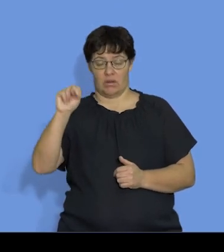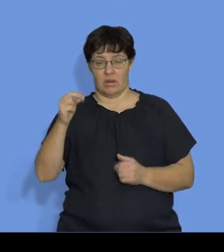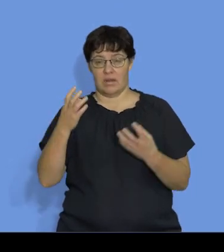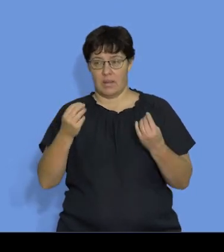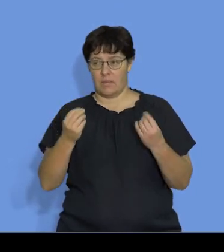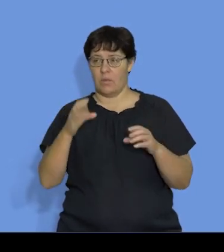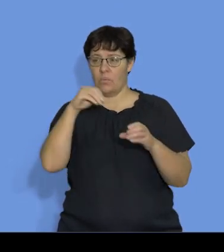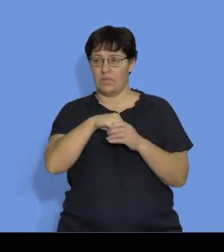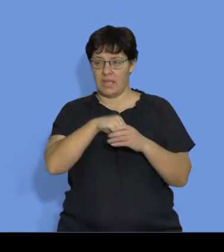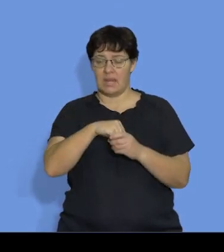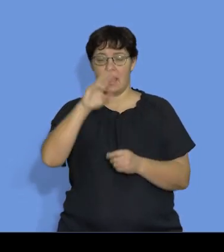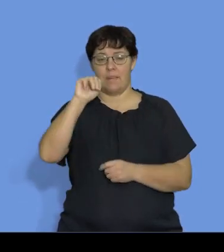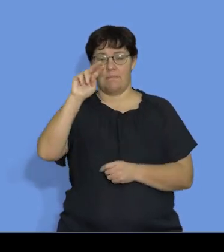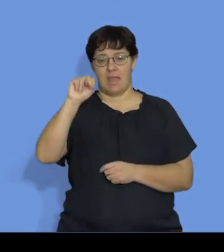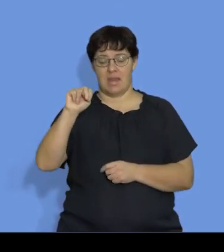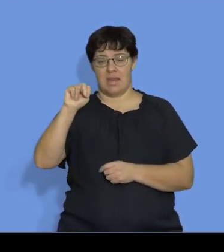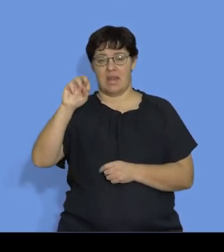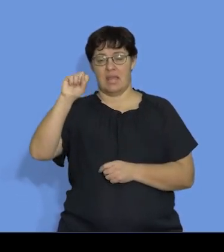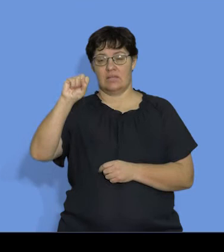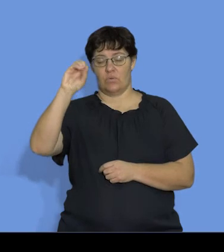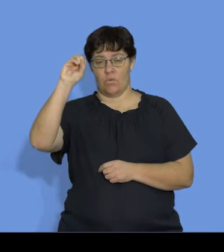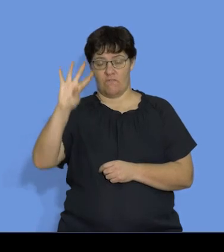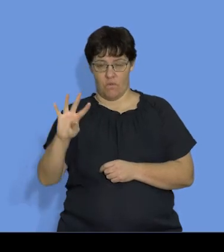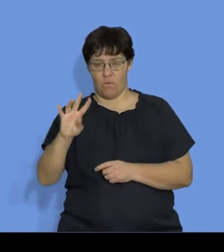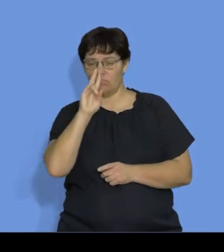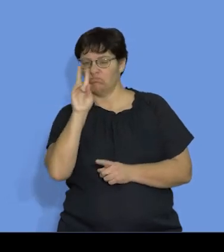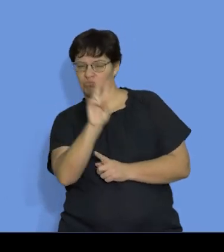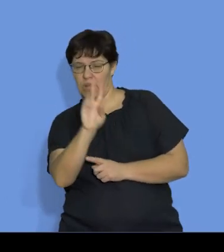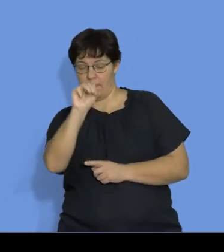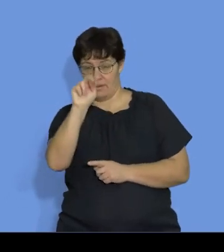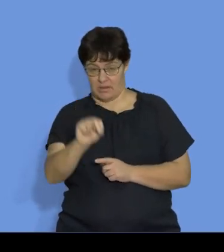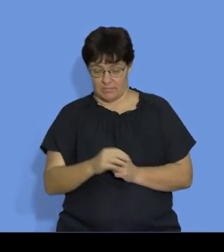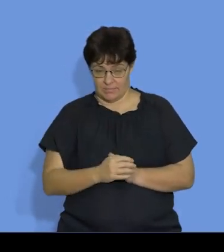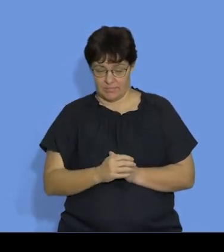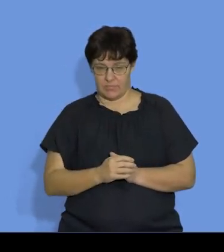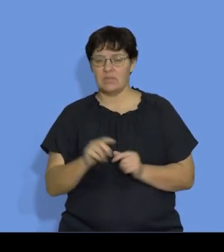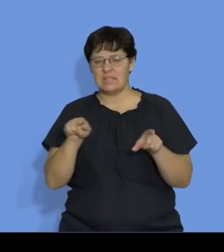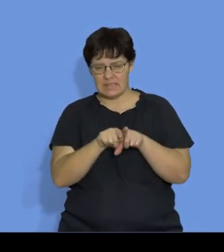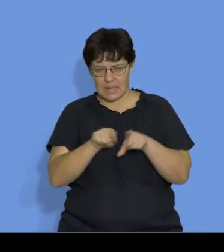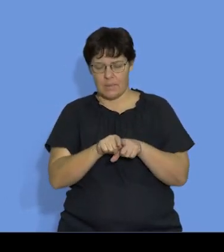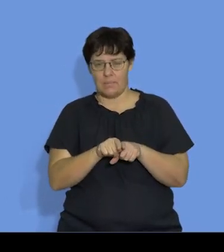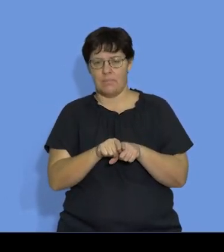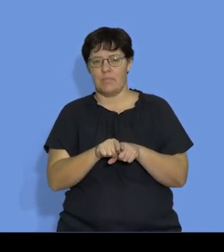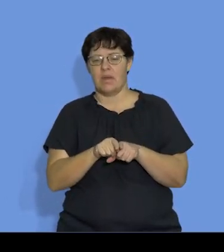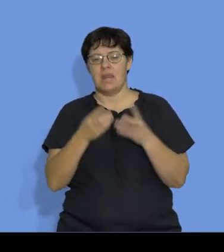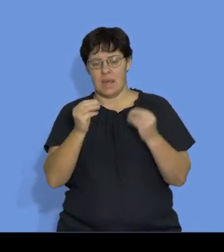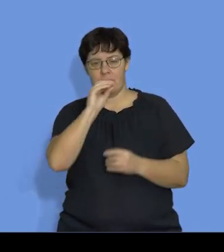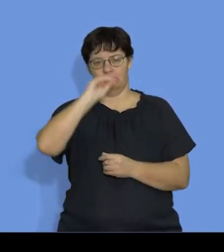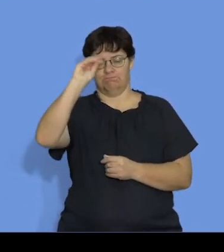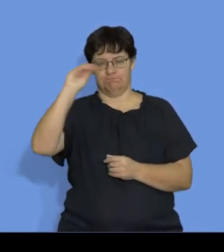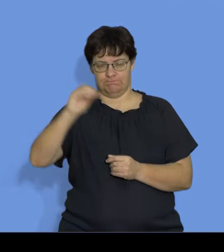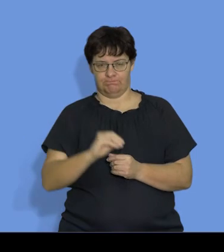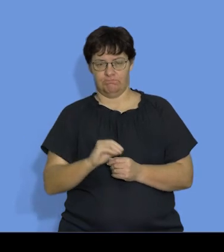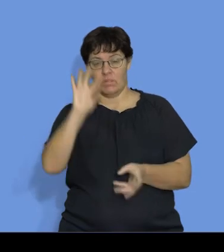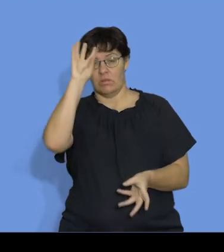sulfate, right? We're going to apply the same rules of assigning, oxidation numbers. Now, the total in this